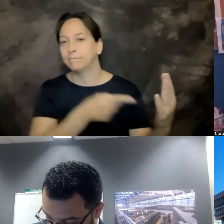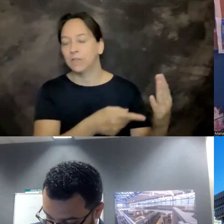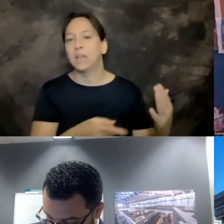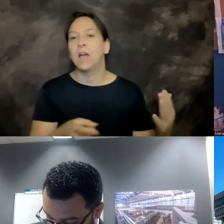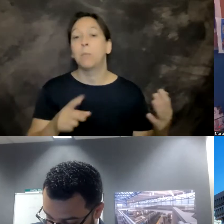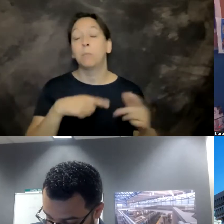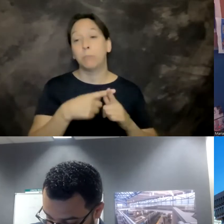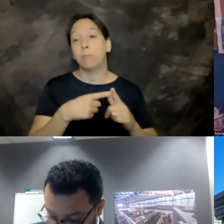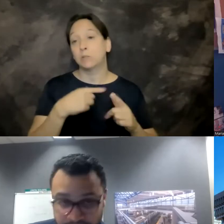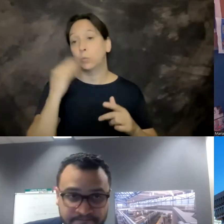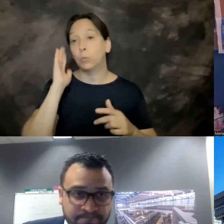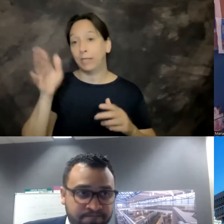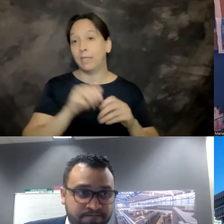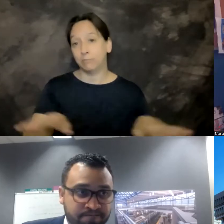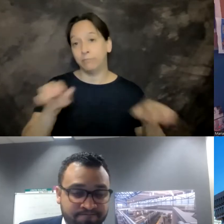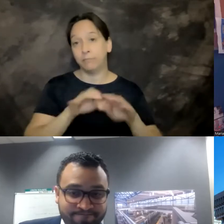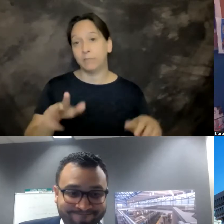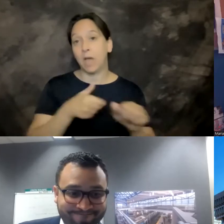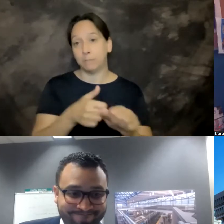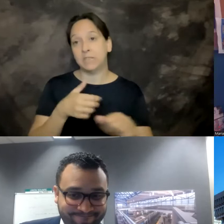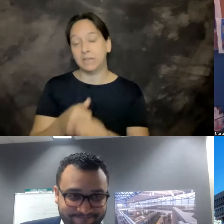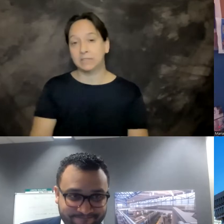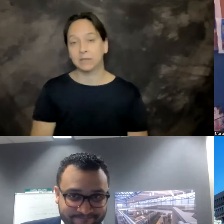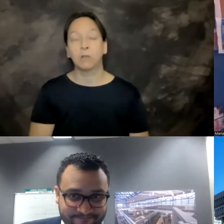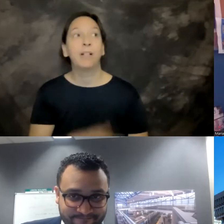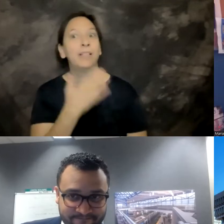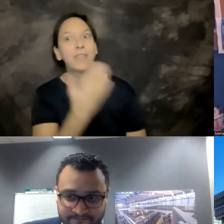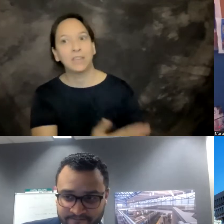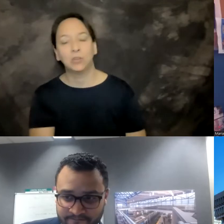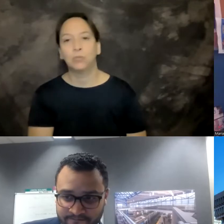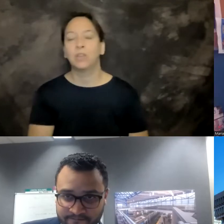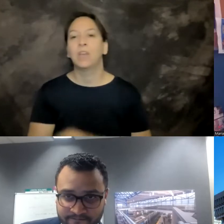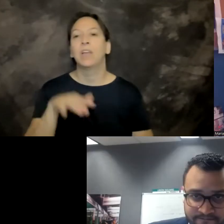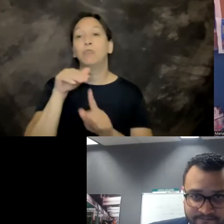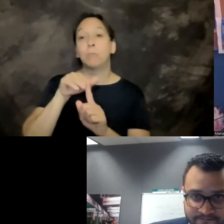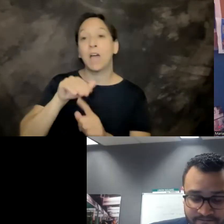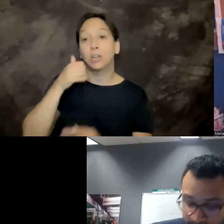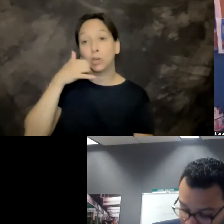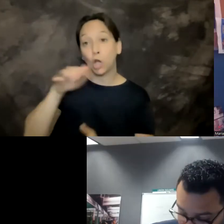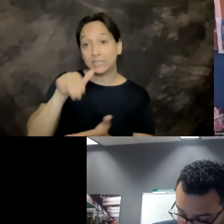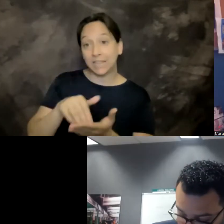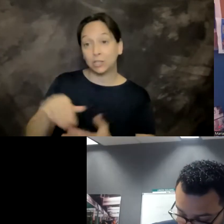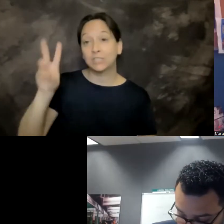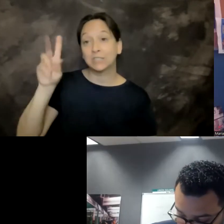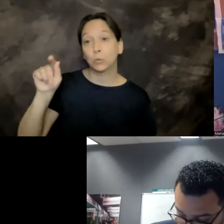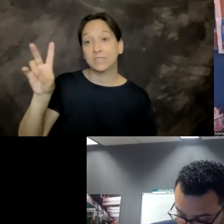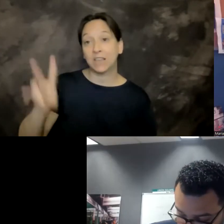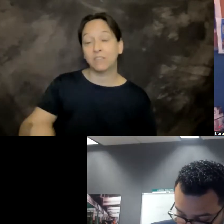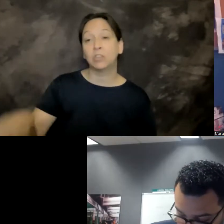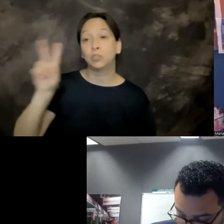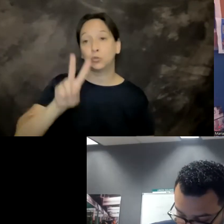we'll definitely keep the update. Thank you so much. No, of course. And just a reminder for the call center, the number is